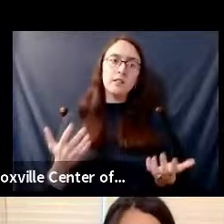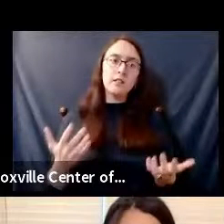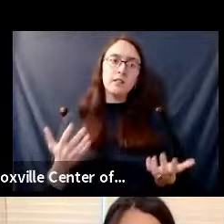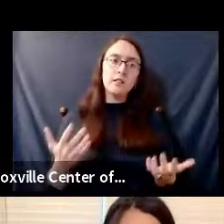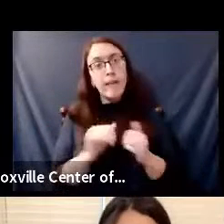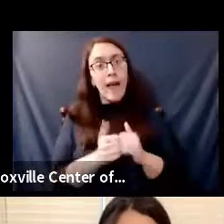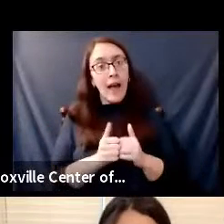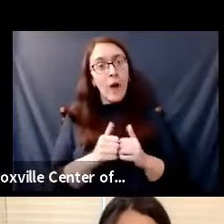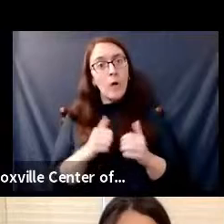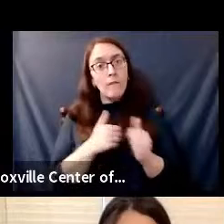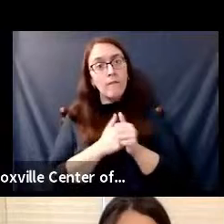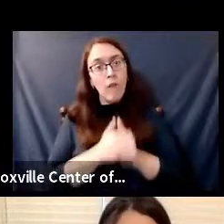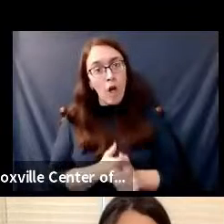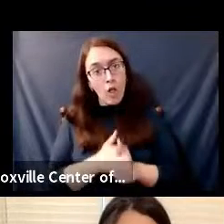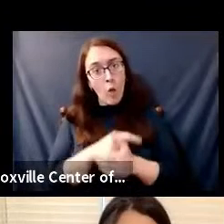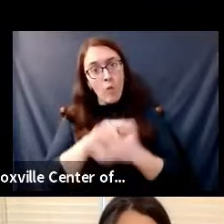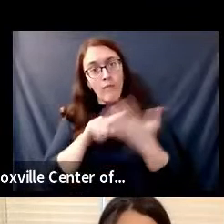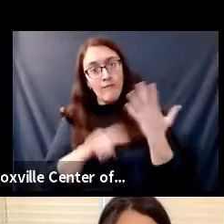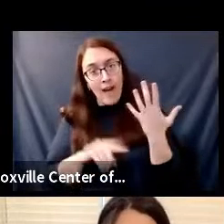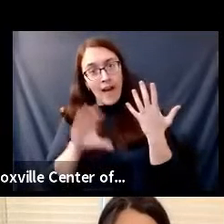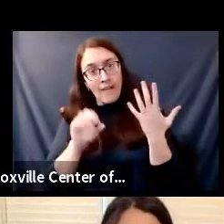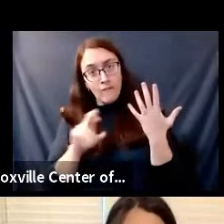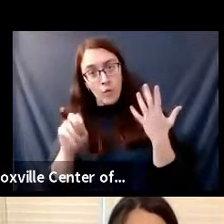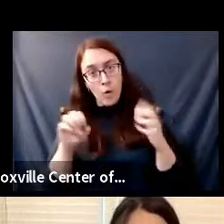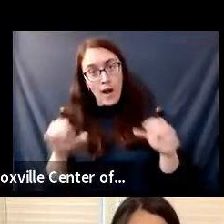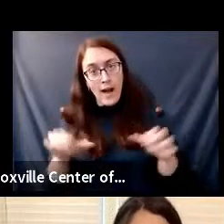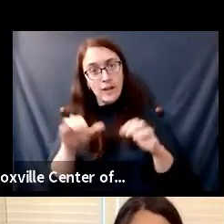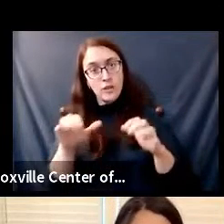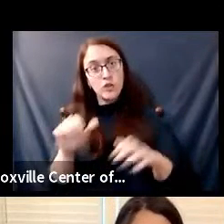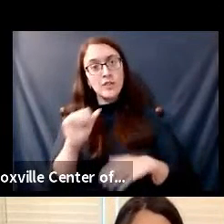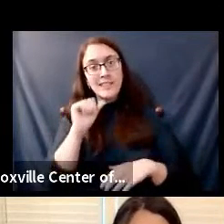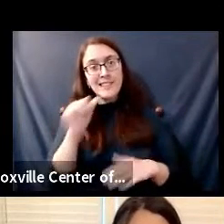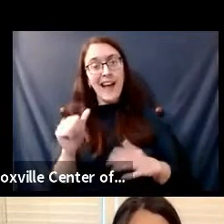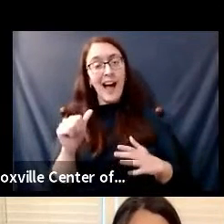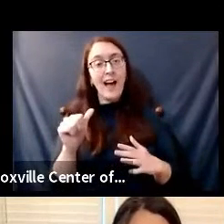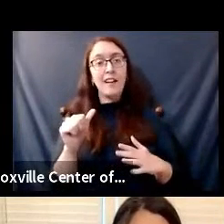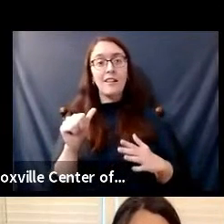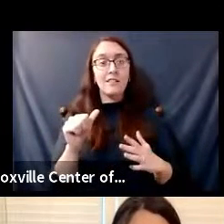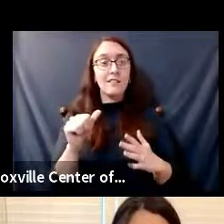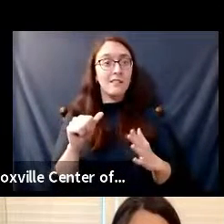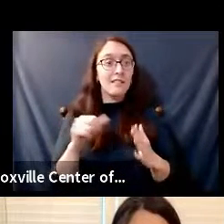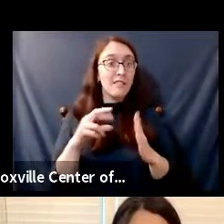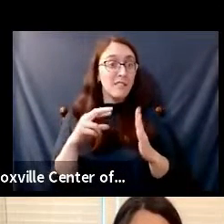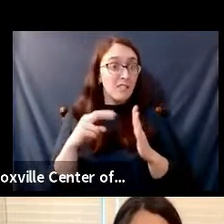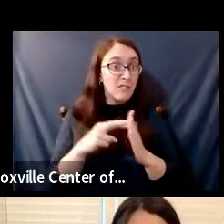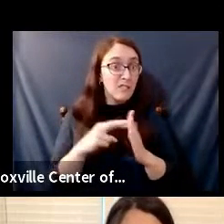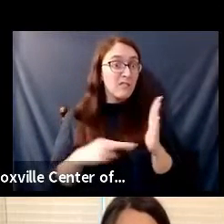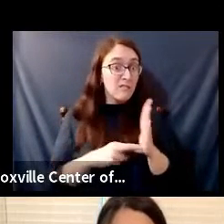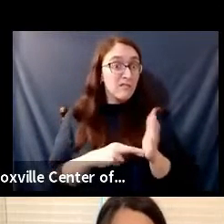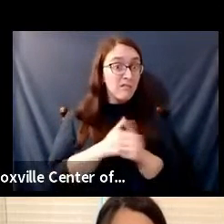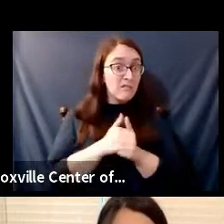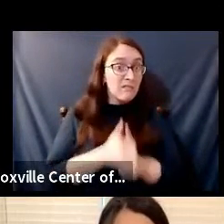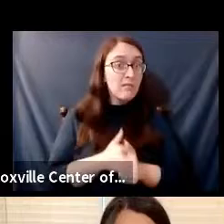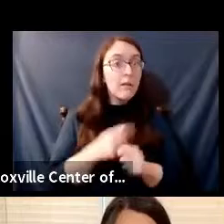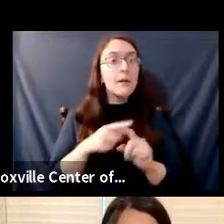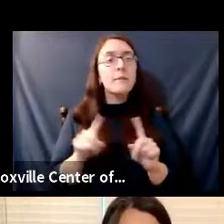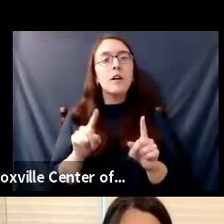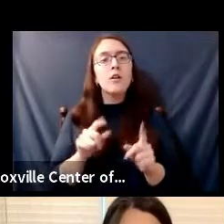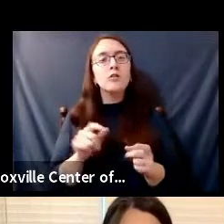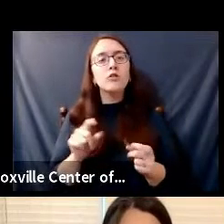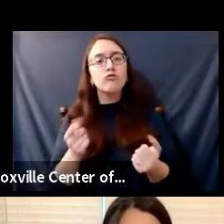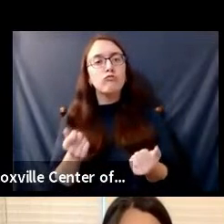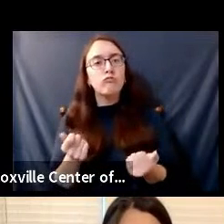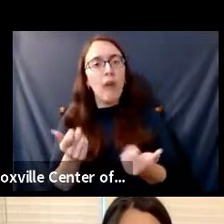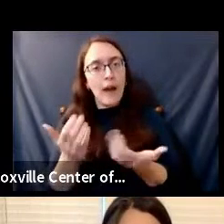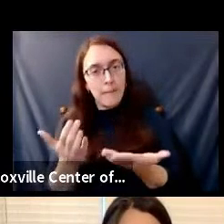the 5 core actions, I think, is helpful. It's not binding in any way. It's just a resolution recommending that people follow the 5 core